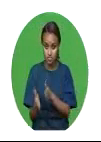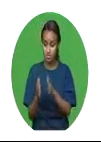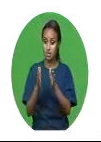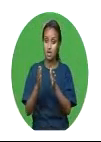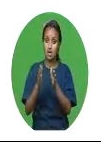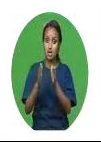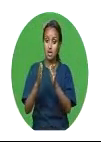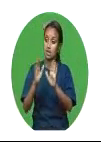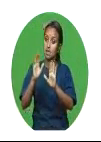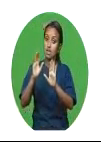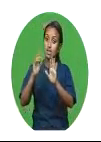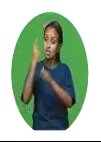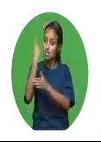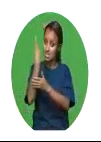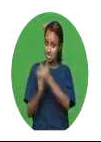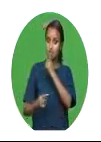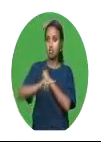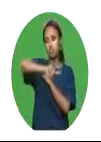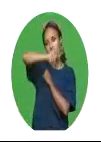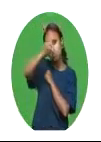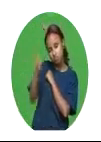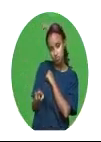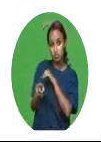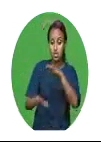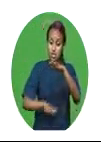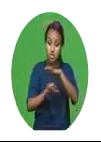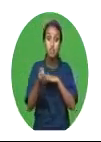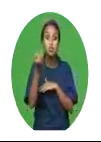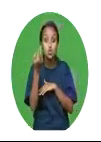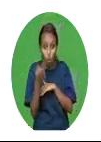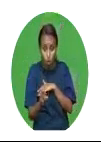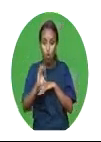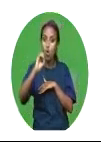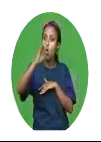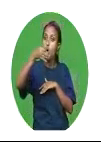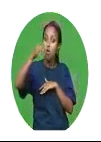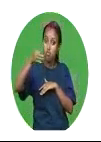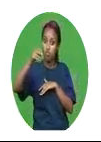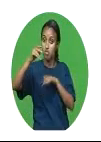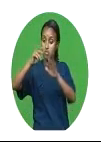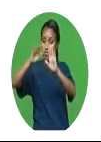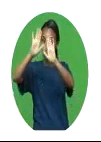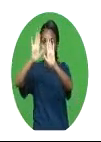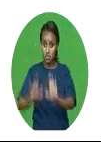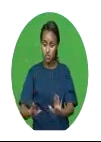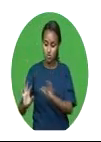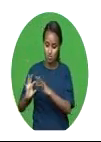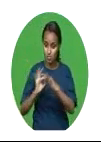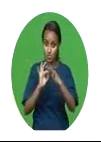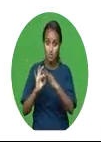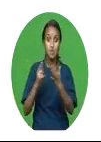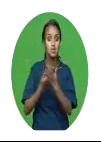Surfaces composed of single curved surfaces or of planes of combination of these